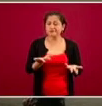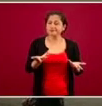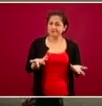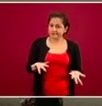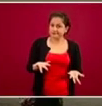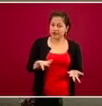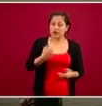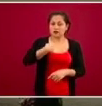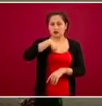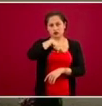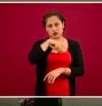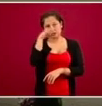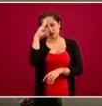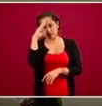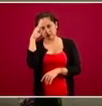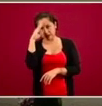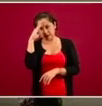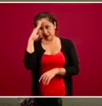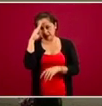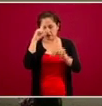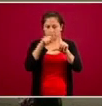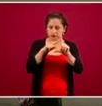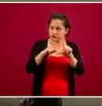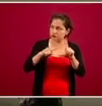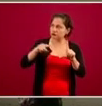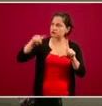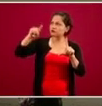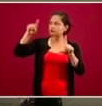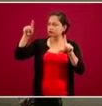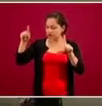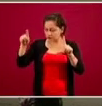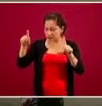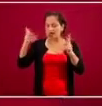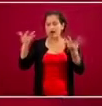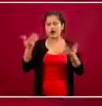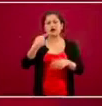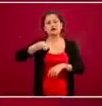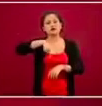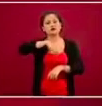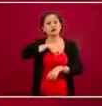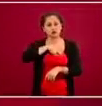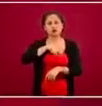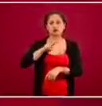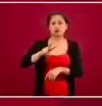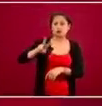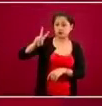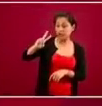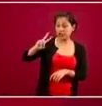ineffective because the more cases we have, we just don't have enough resources.